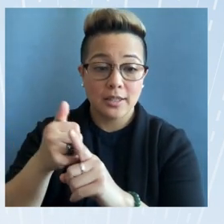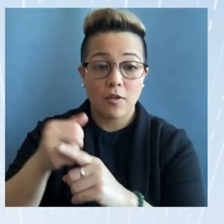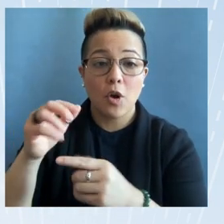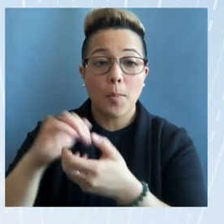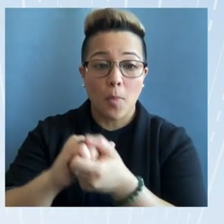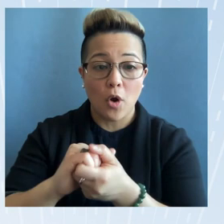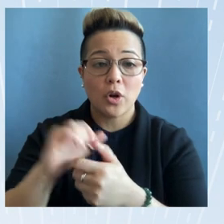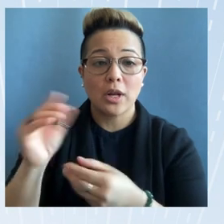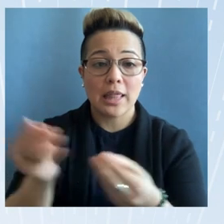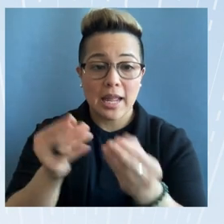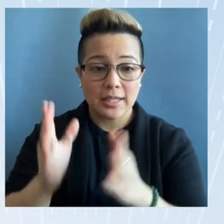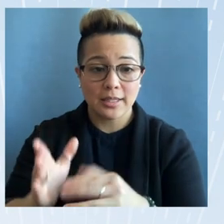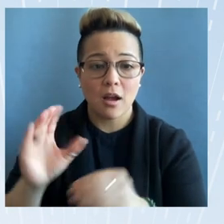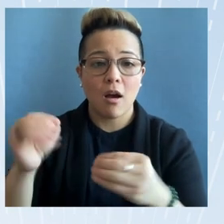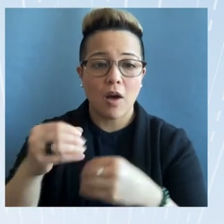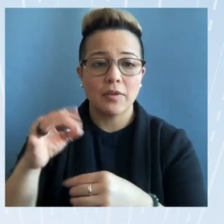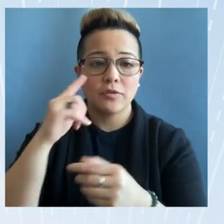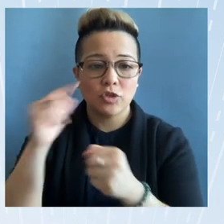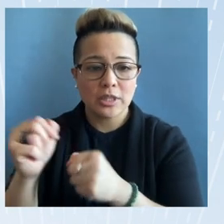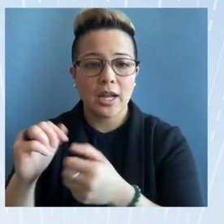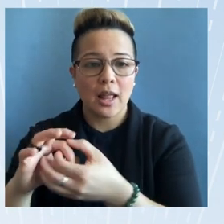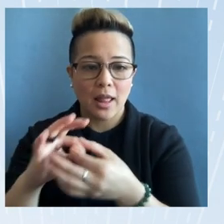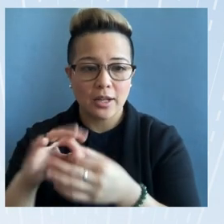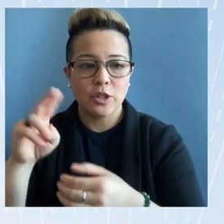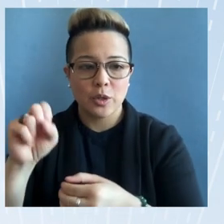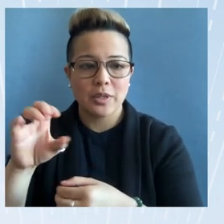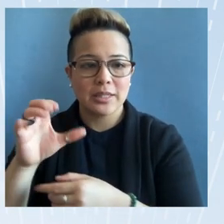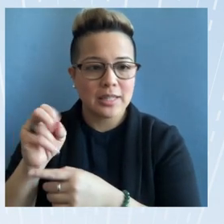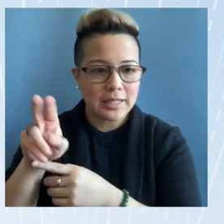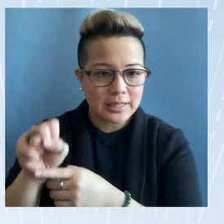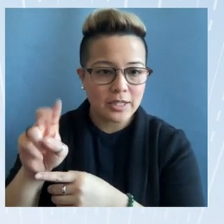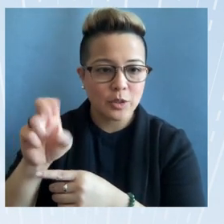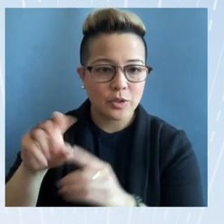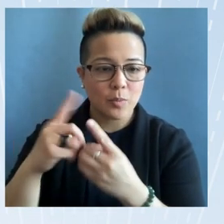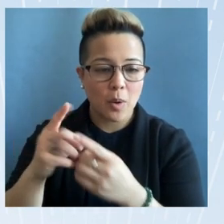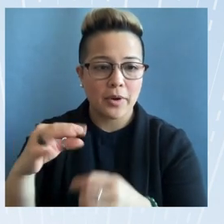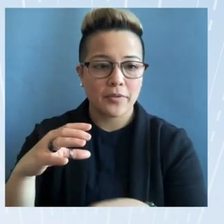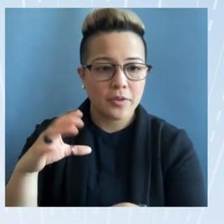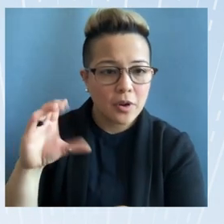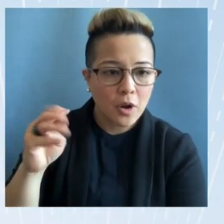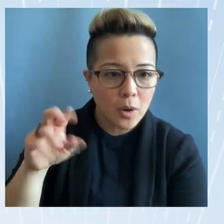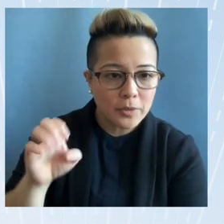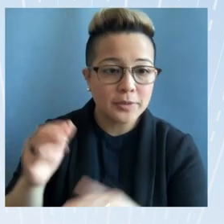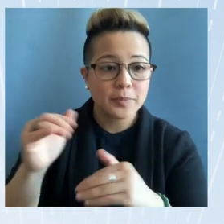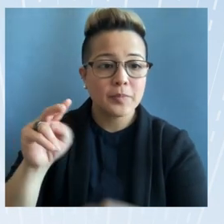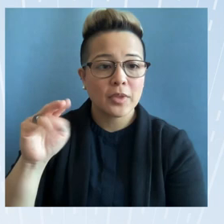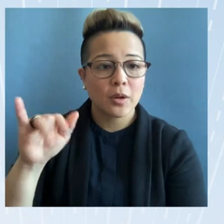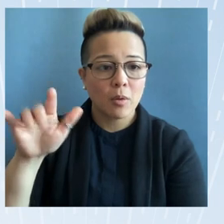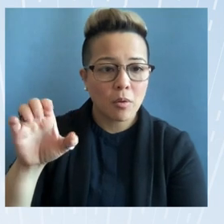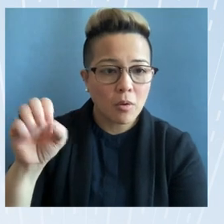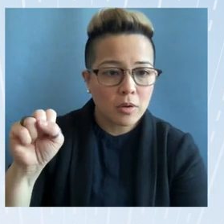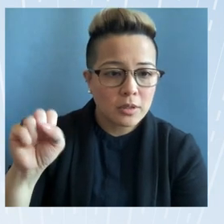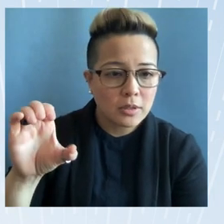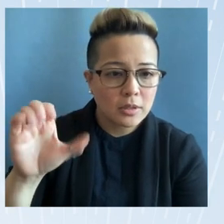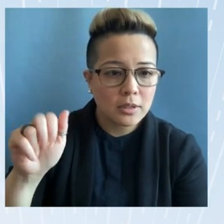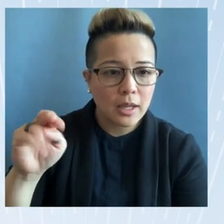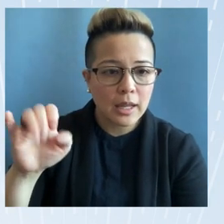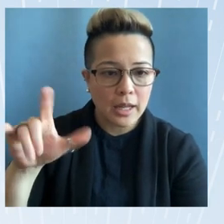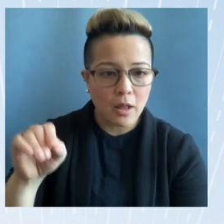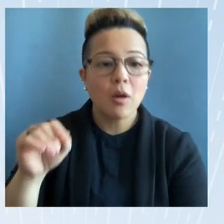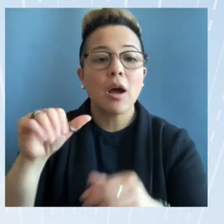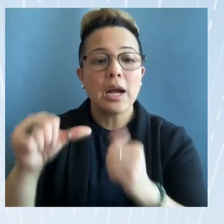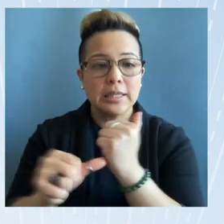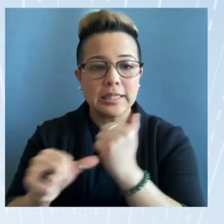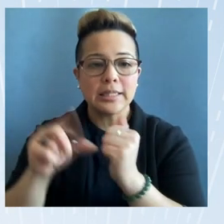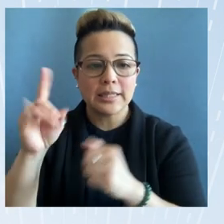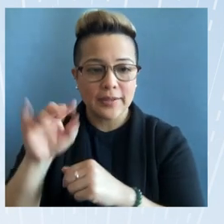Bureau, U.S. Department of Commerce. Nicole Scalinganello, Assistant Division Chief for Communications, American Community Survey Office, U.S.